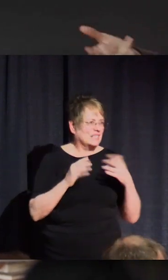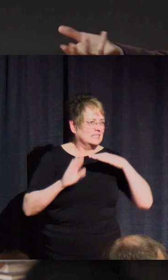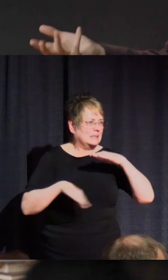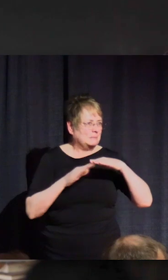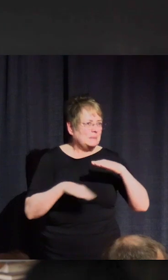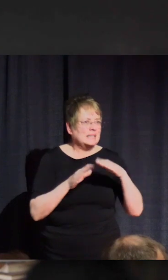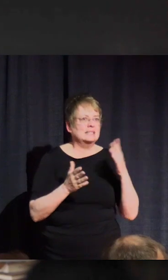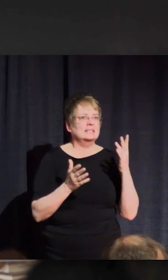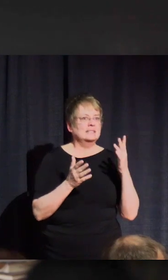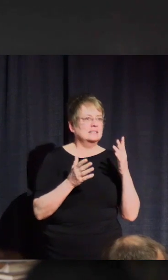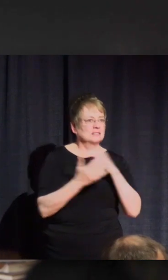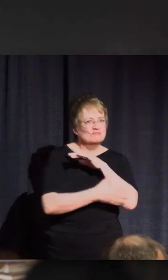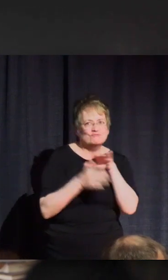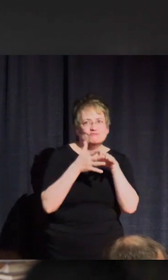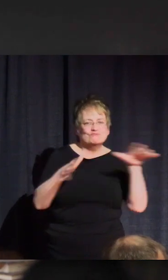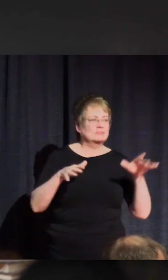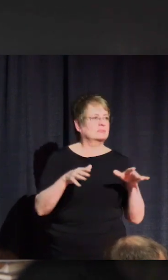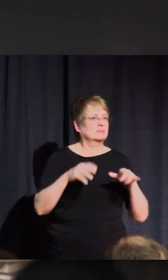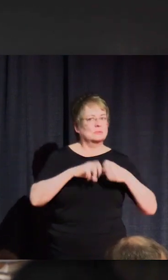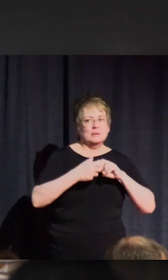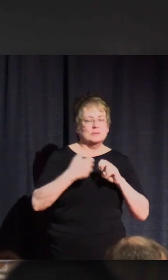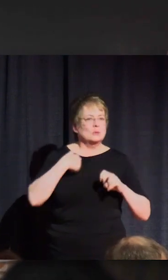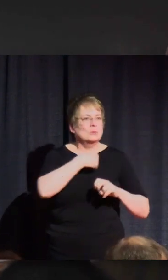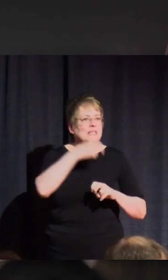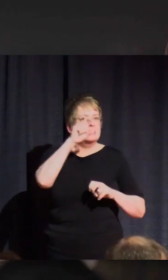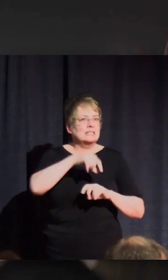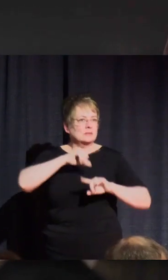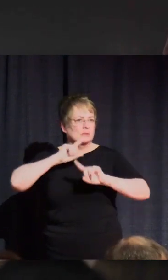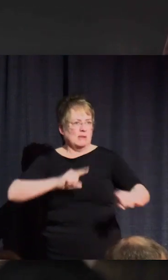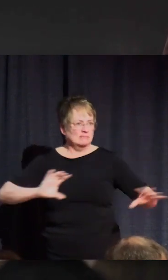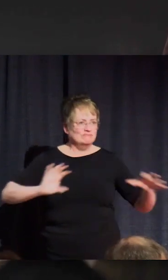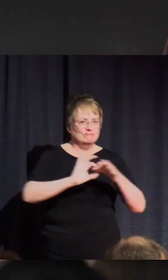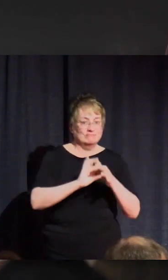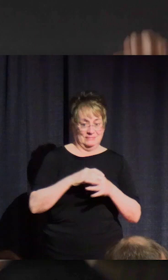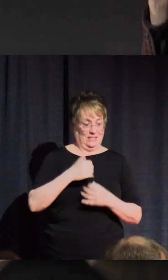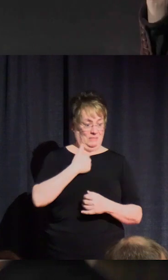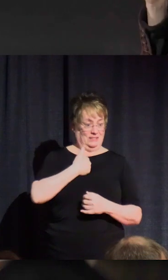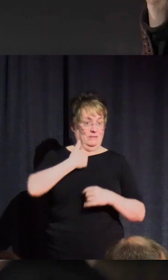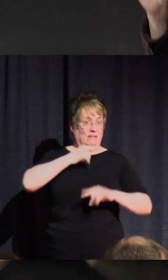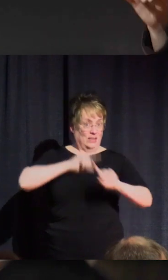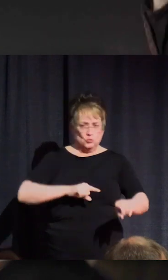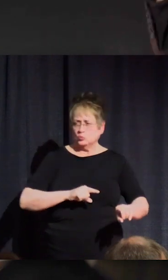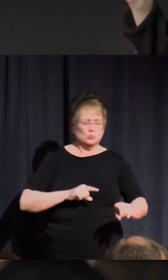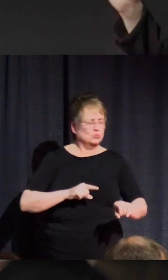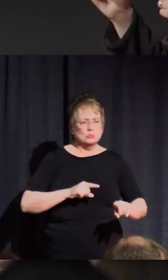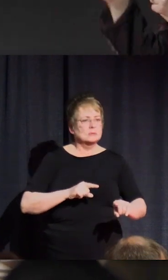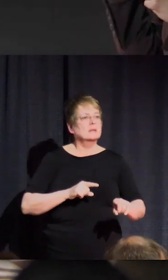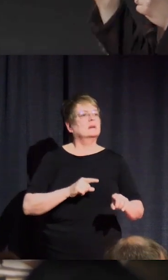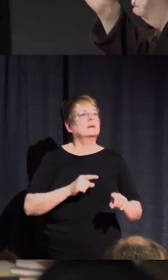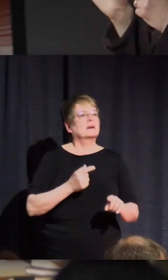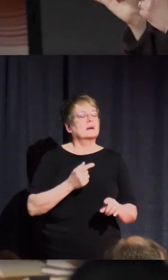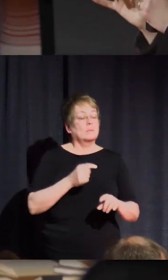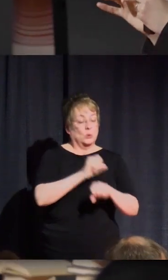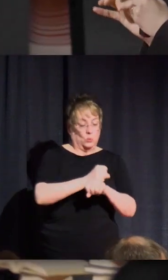and we're going to need collective responses. And I don't have all the answers. But what I do know is that work boundaries